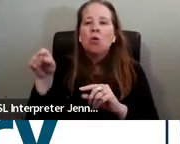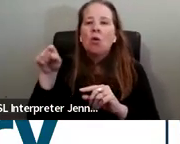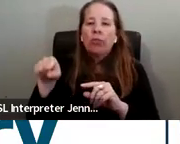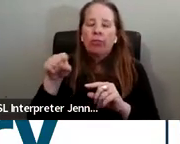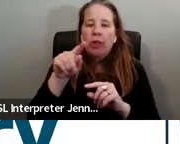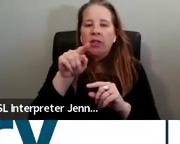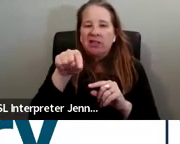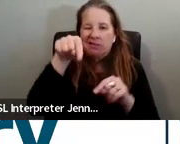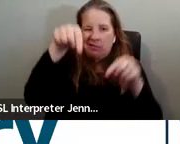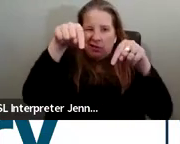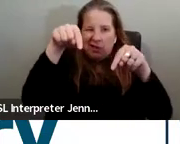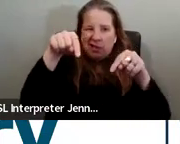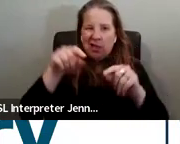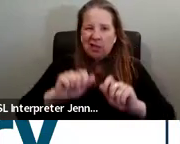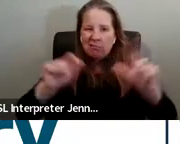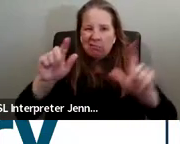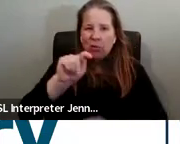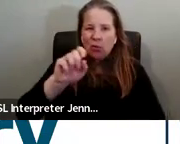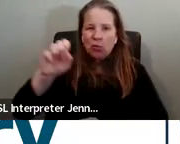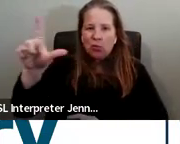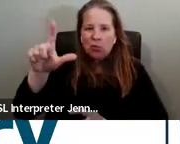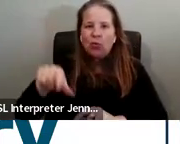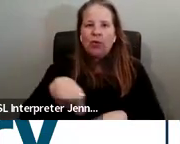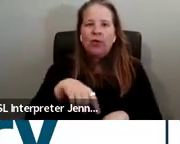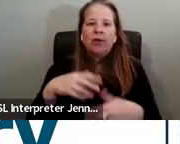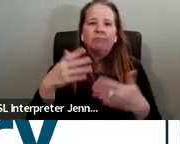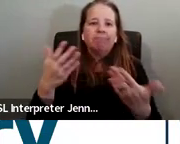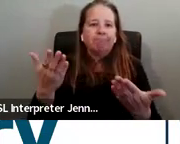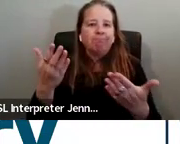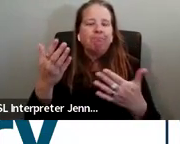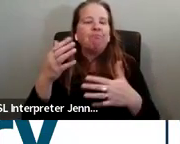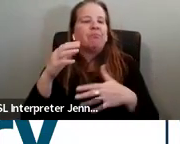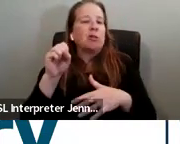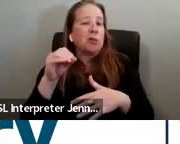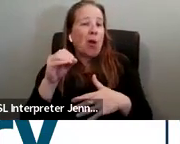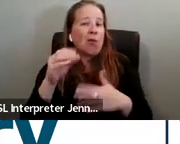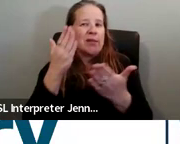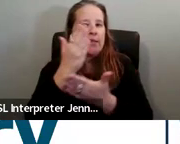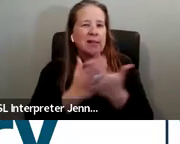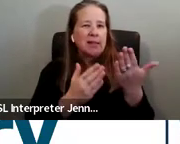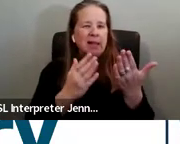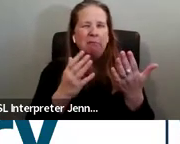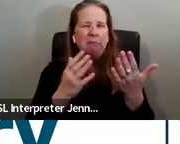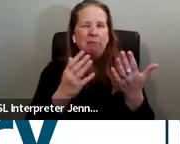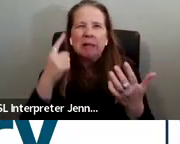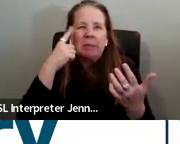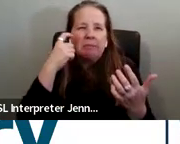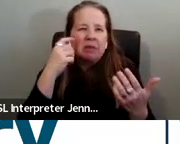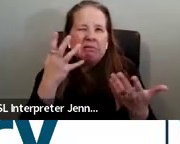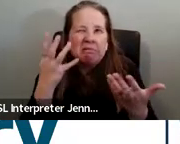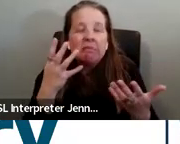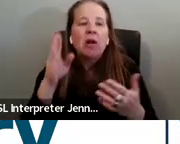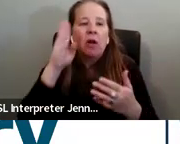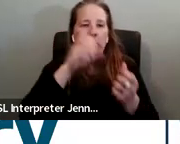of beginning to understand Medicaid and taking some of the mystery out of it. And so to take some of the mystery out of it, I'd like to introduce our